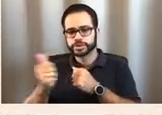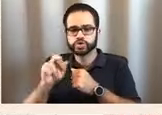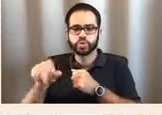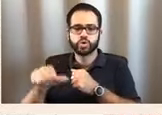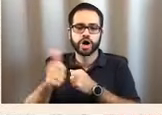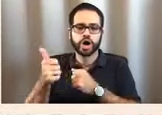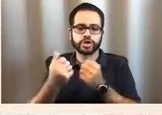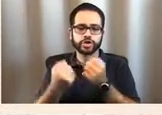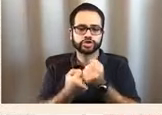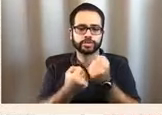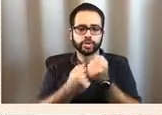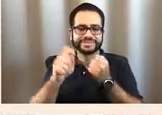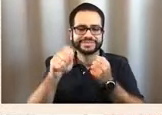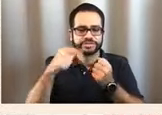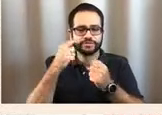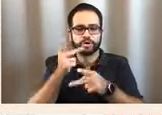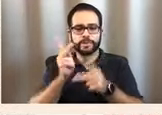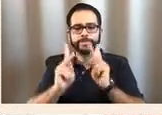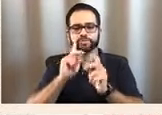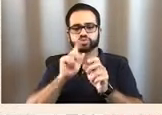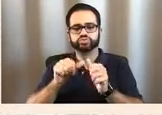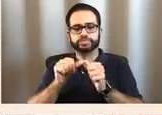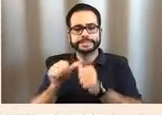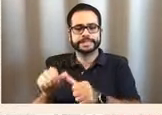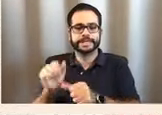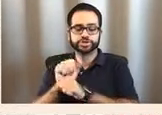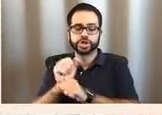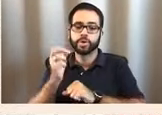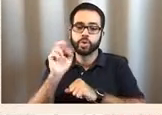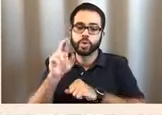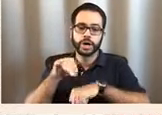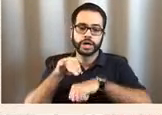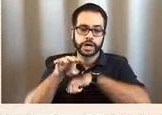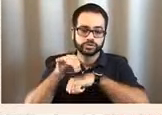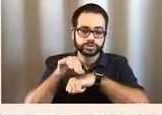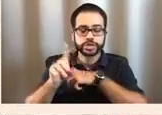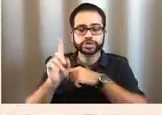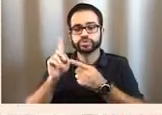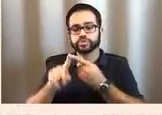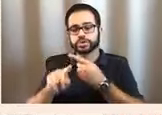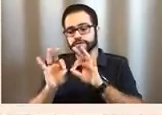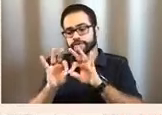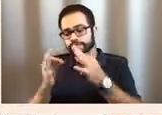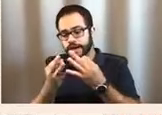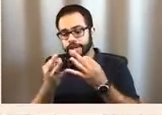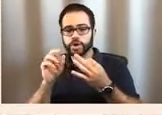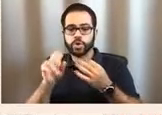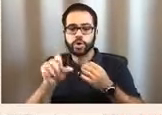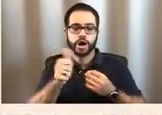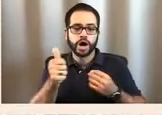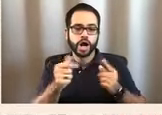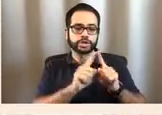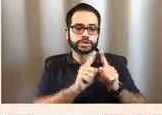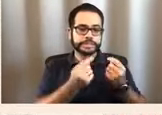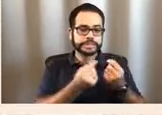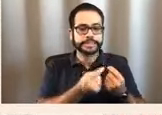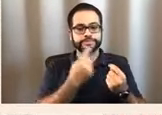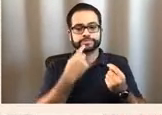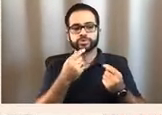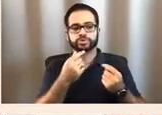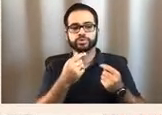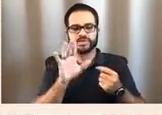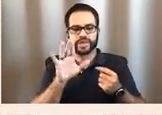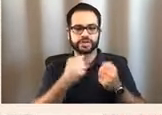a job, or consultation to family members or other members of a recipient support network, including